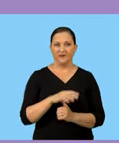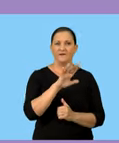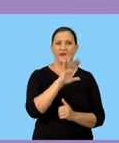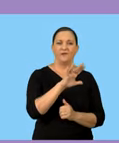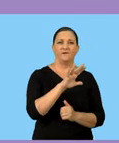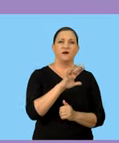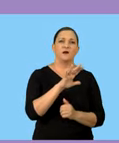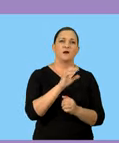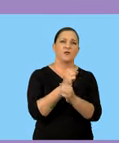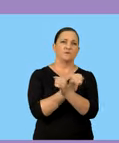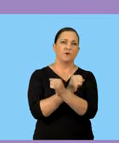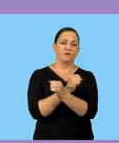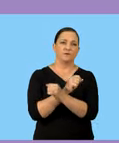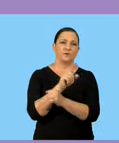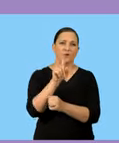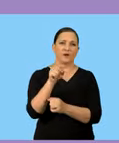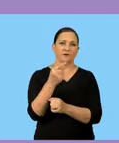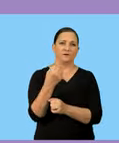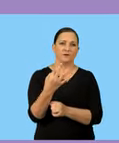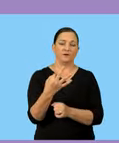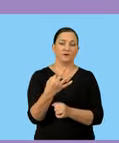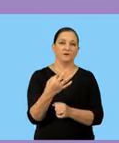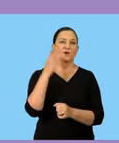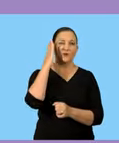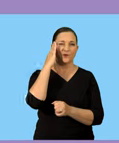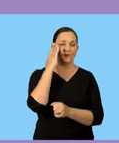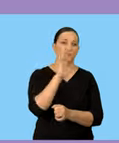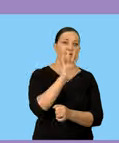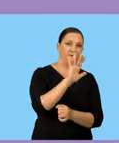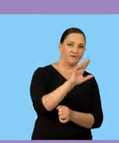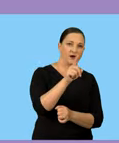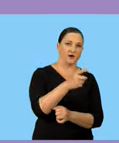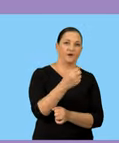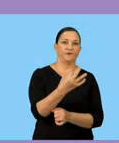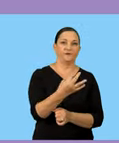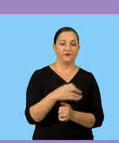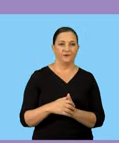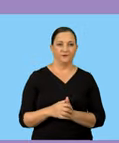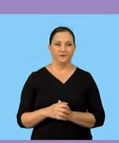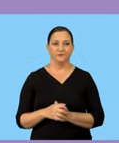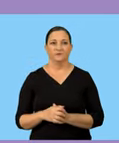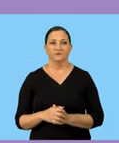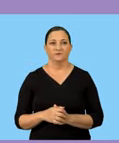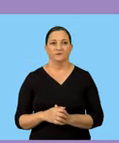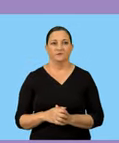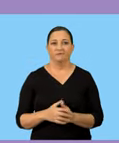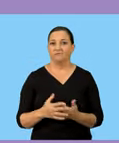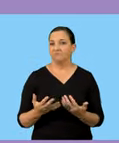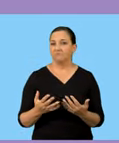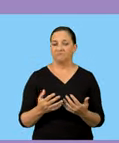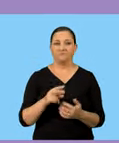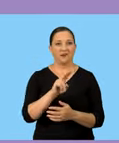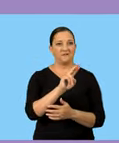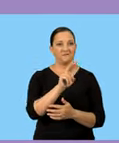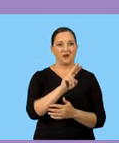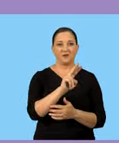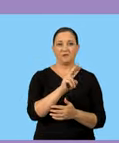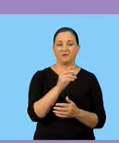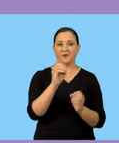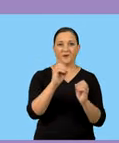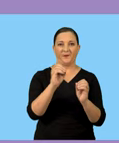5 multiplied by 1/3, we know that is 5/3. And then there are no variables with